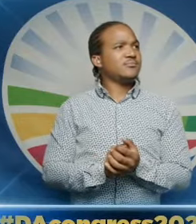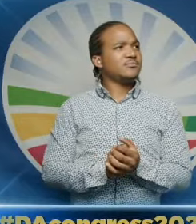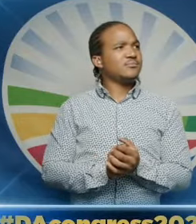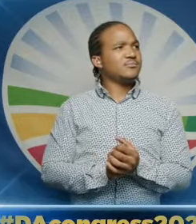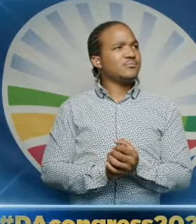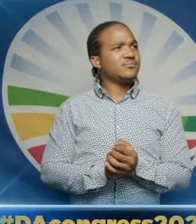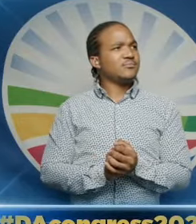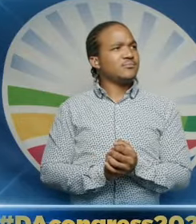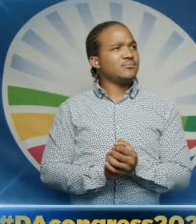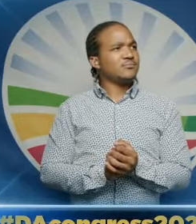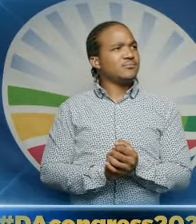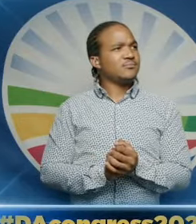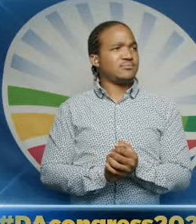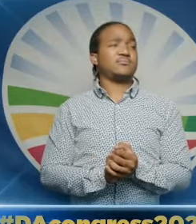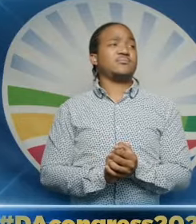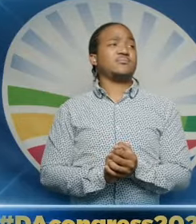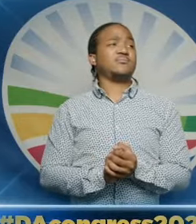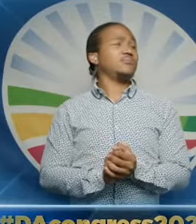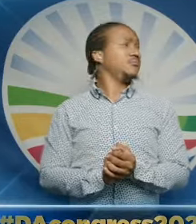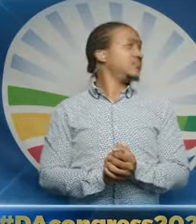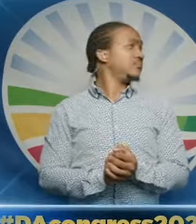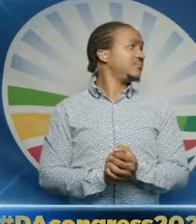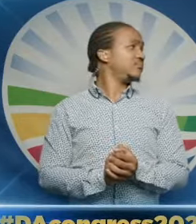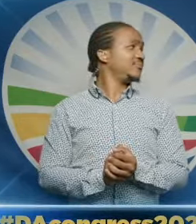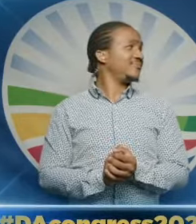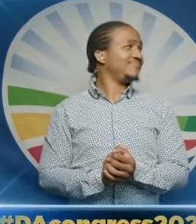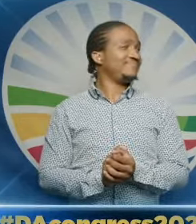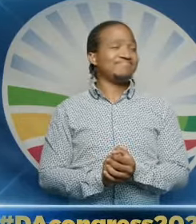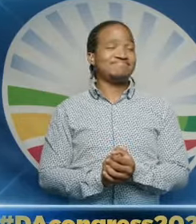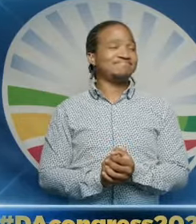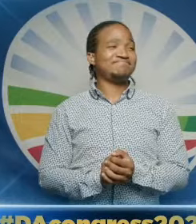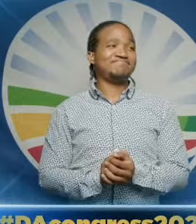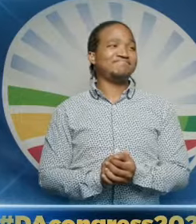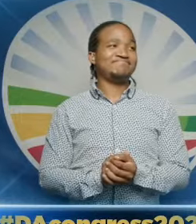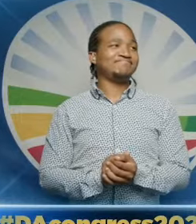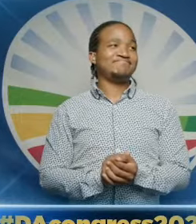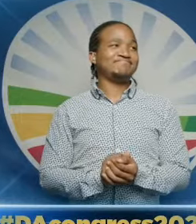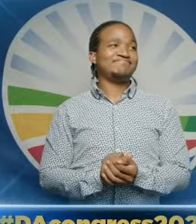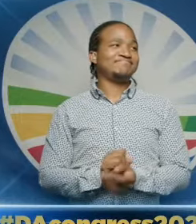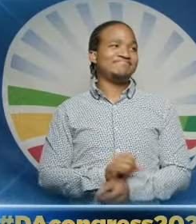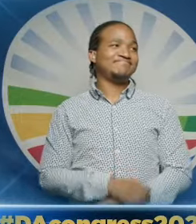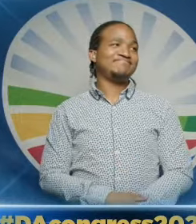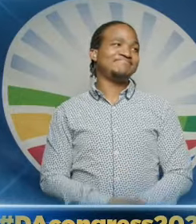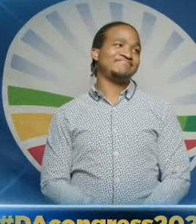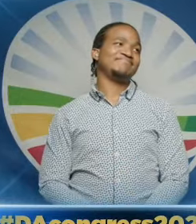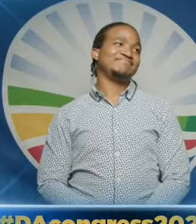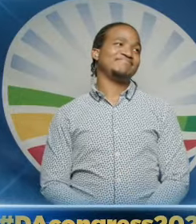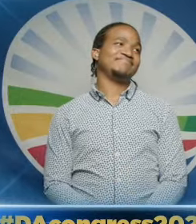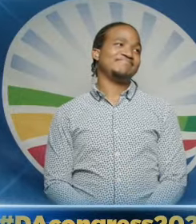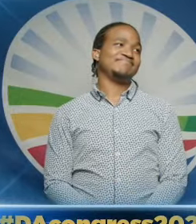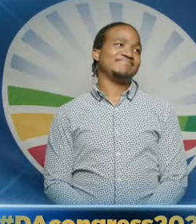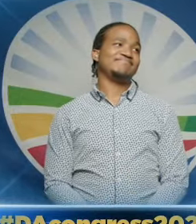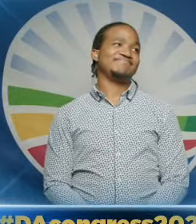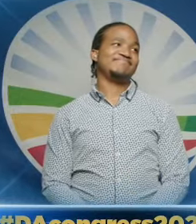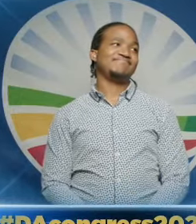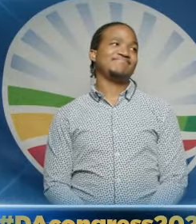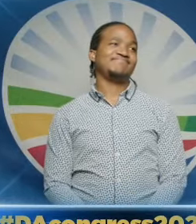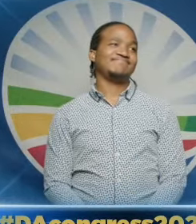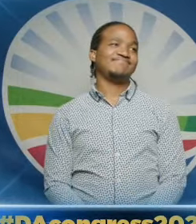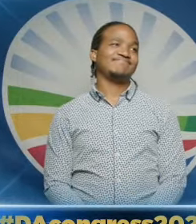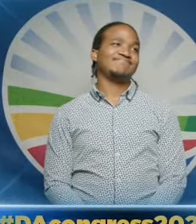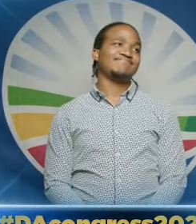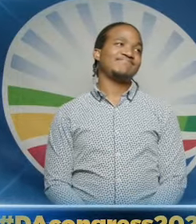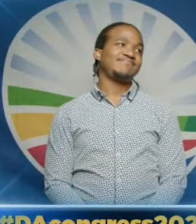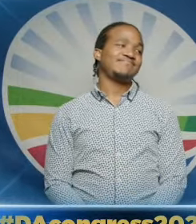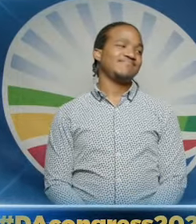as ons kyk wat hier om ons aangaan. As die DA 'n kongres soos hierdie kan reël, wil ek net weet en sien ek uit om te